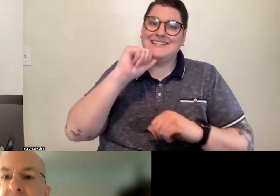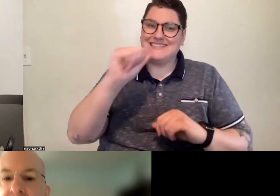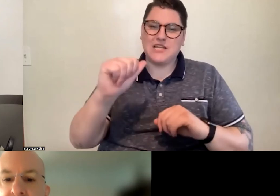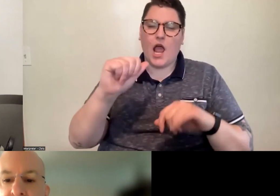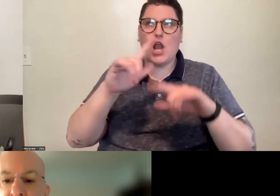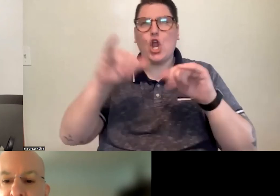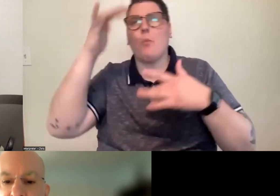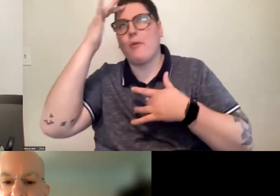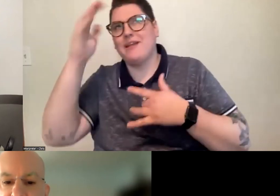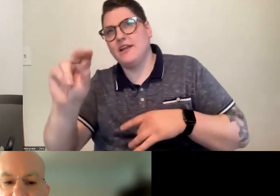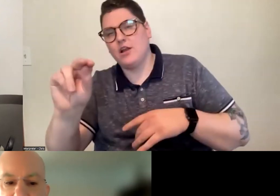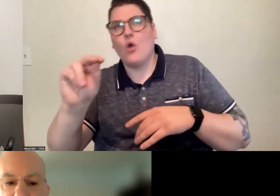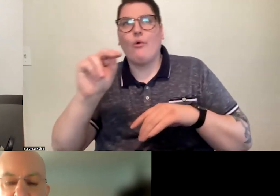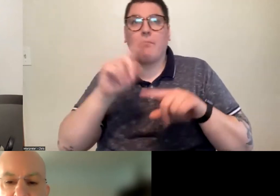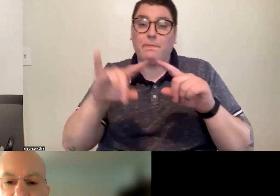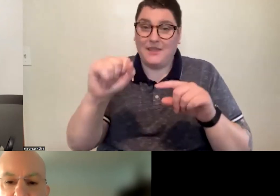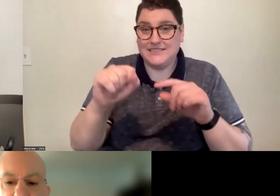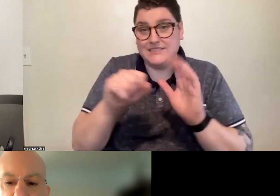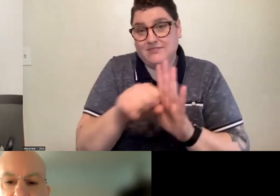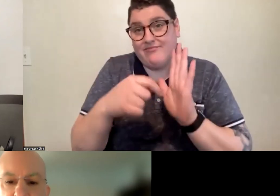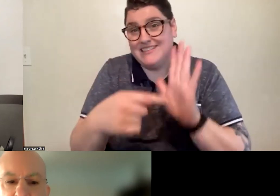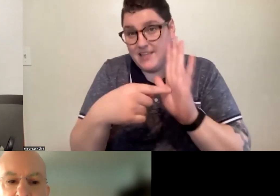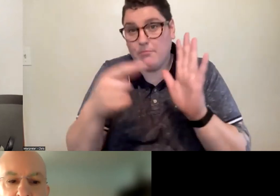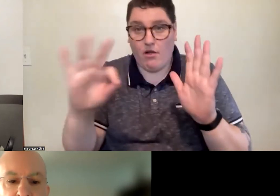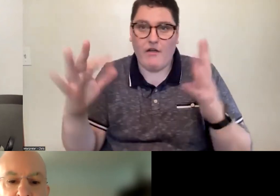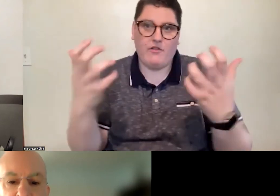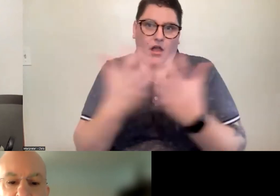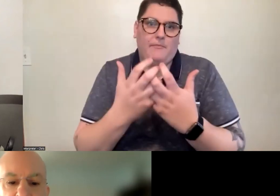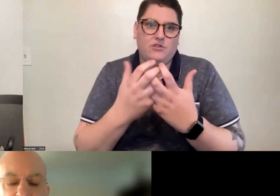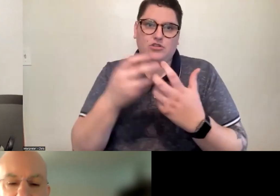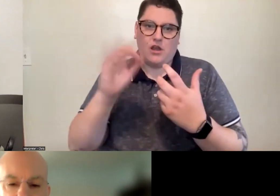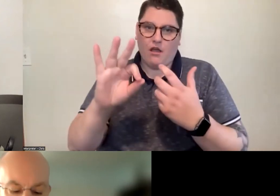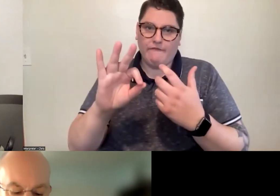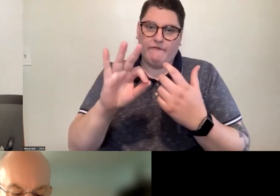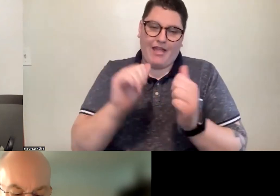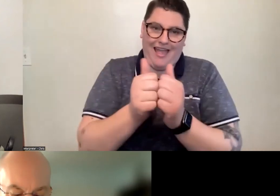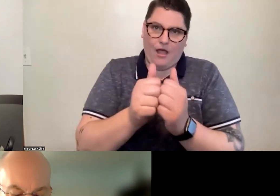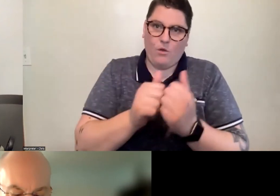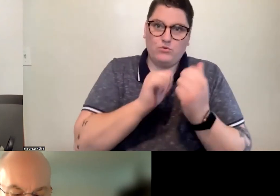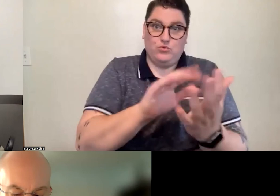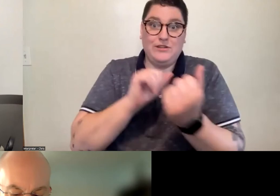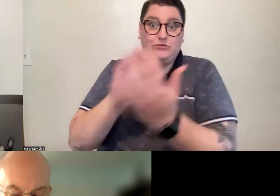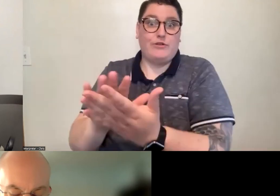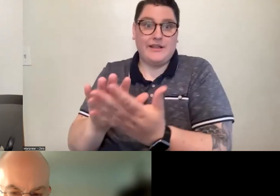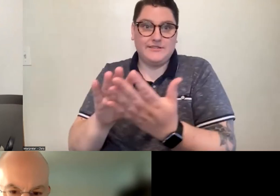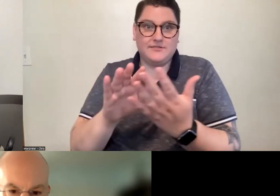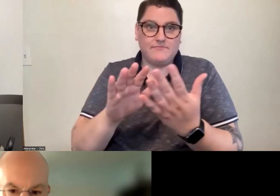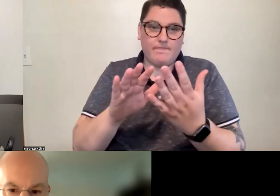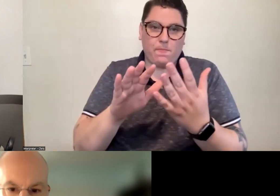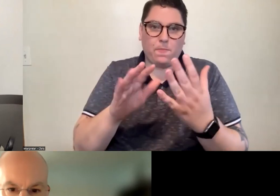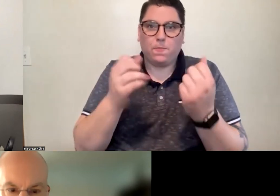comorbid condition proper, but it's an example of the combination of the approach to address more than one